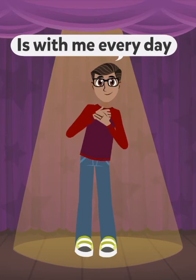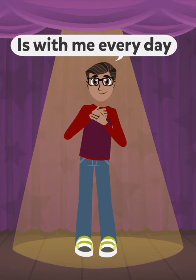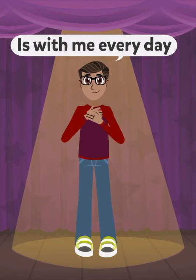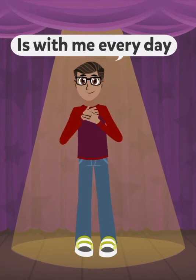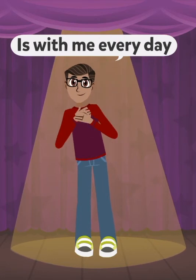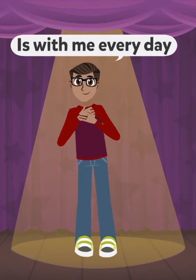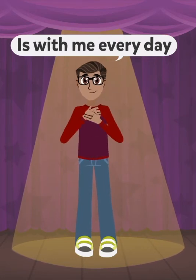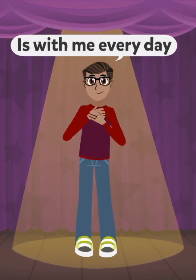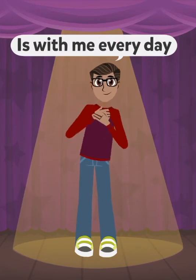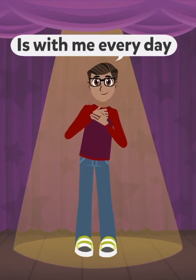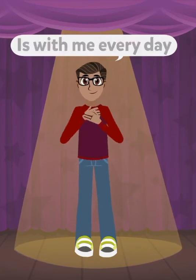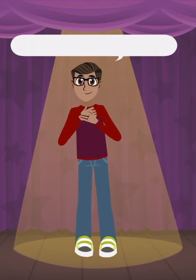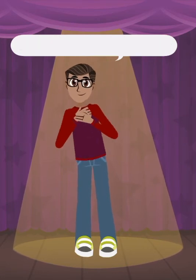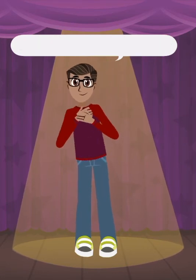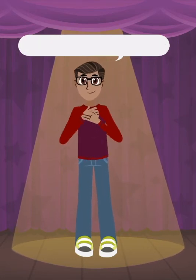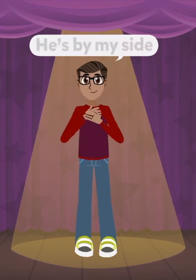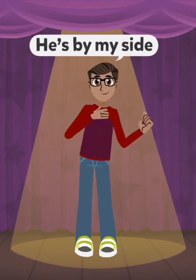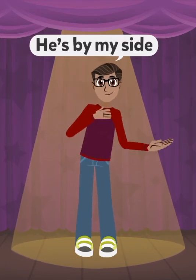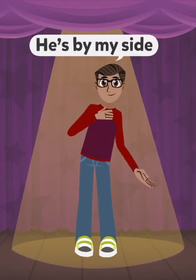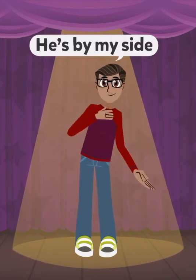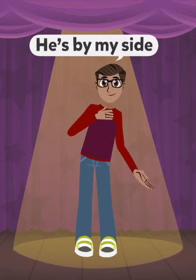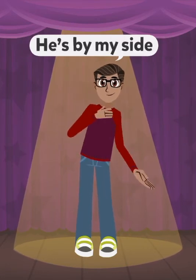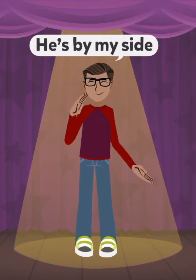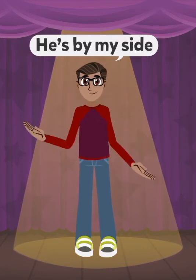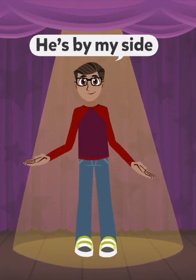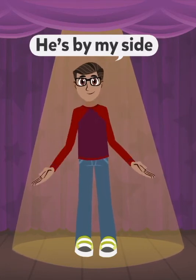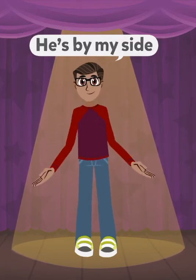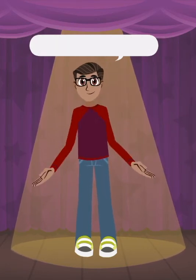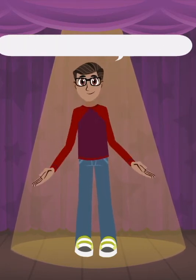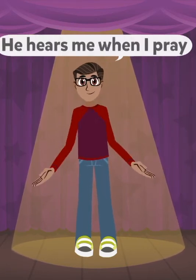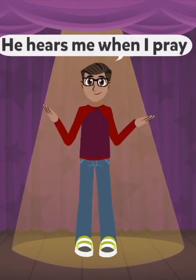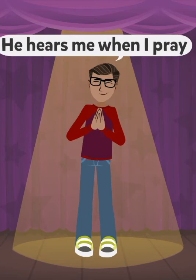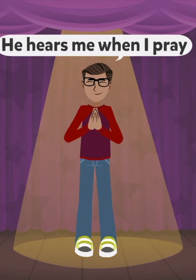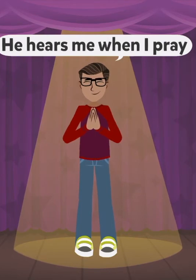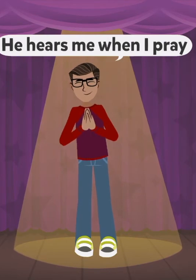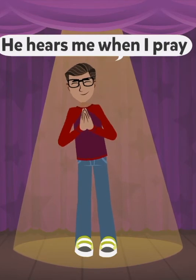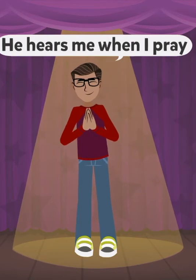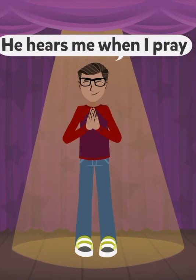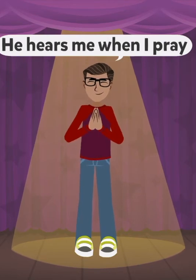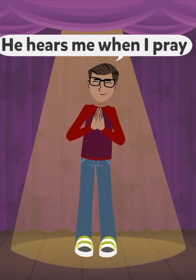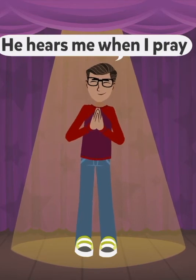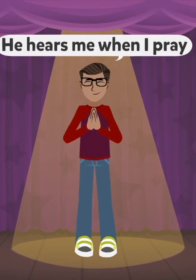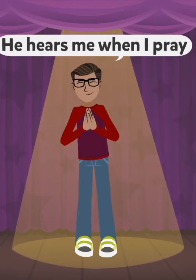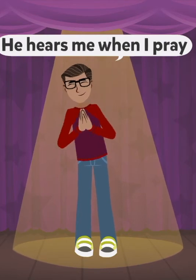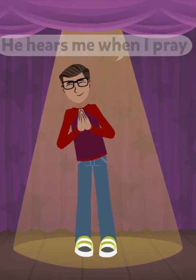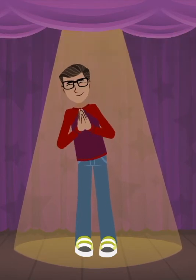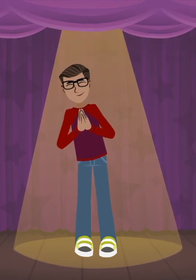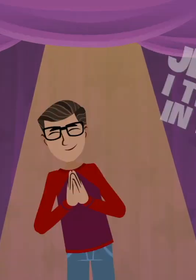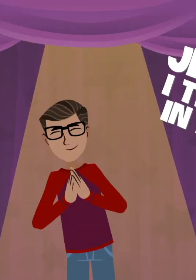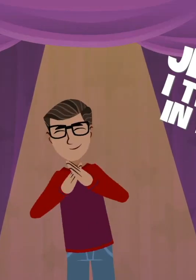is with me every day. He's by my side, He hears me when I